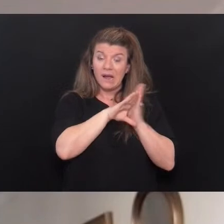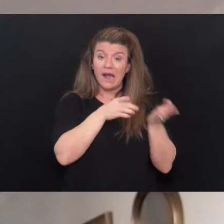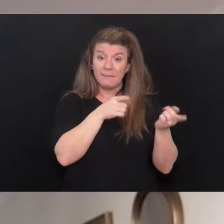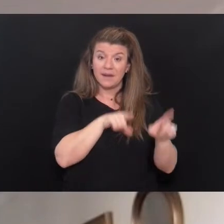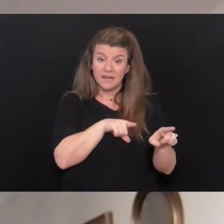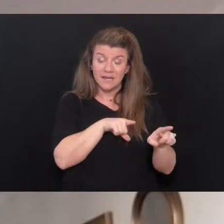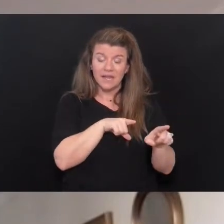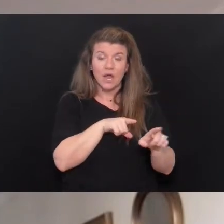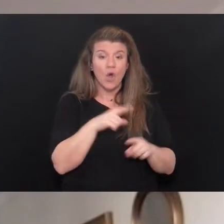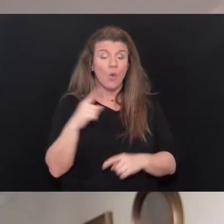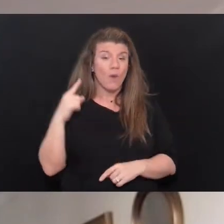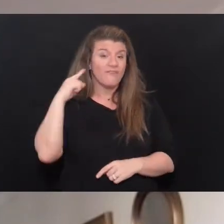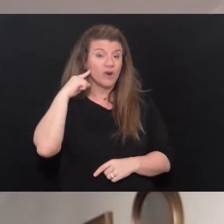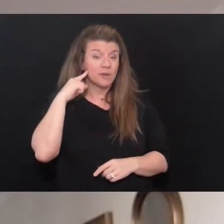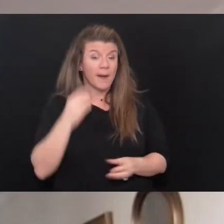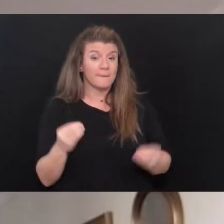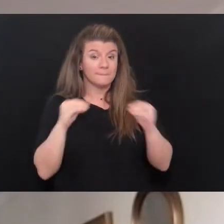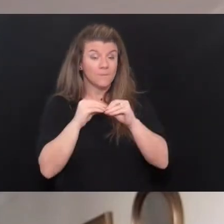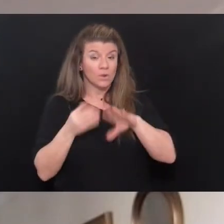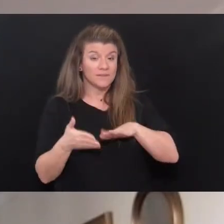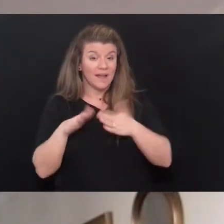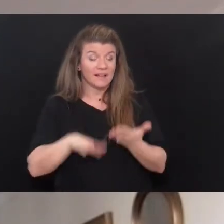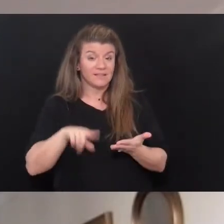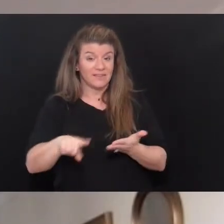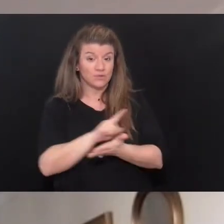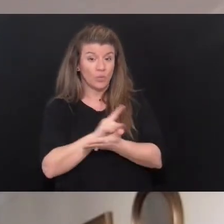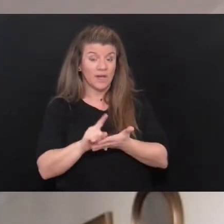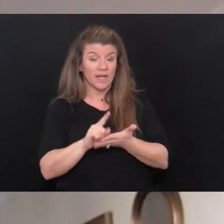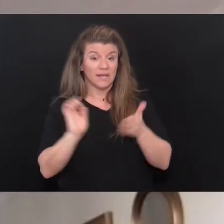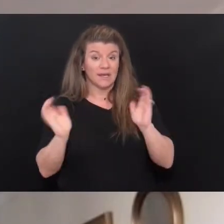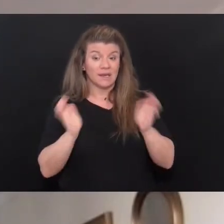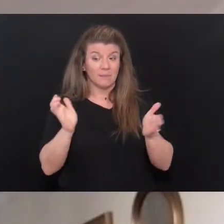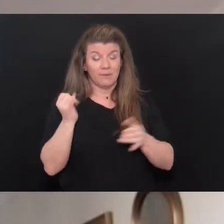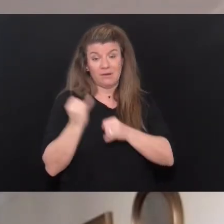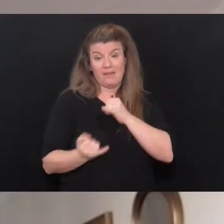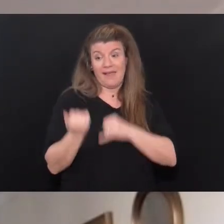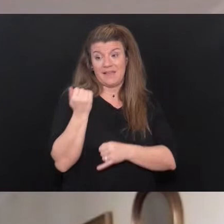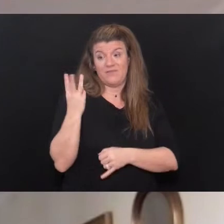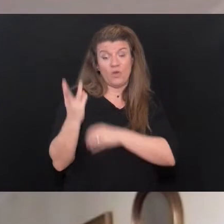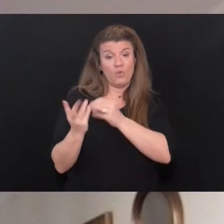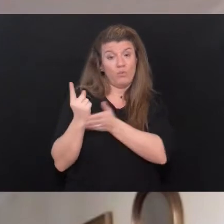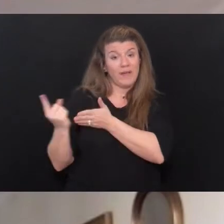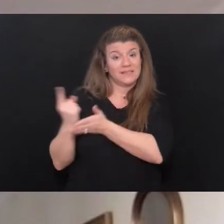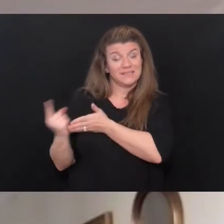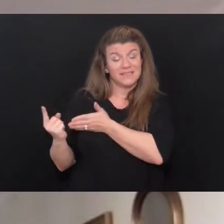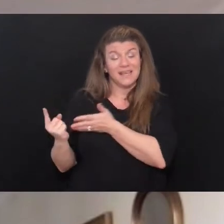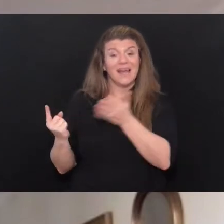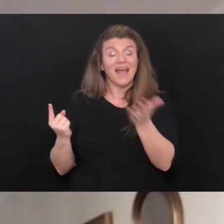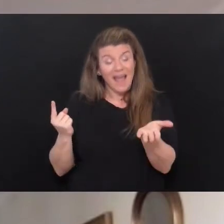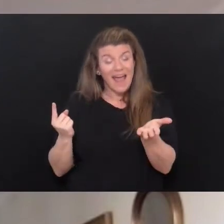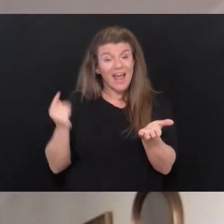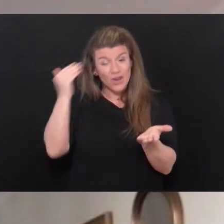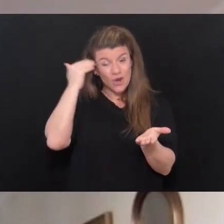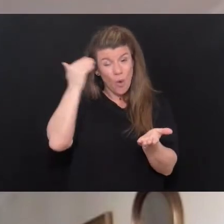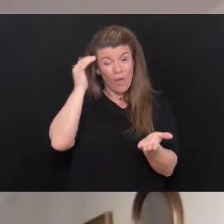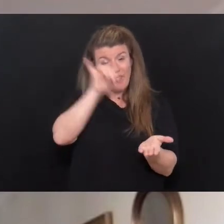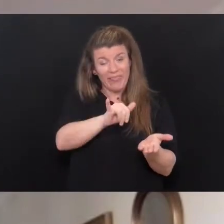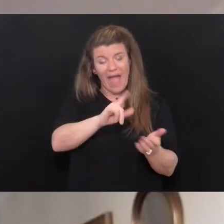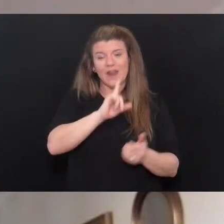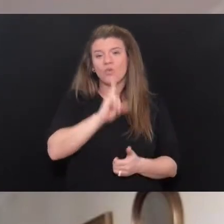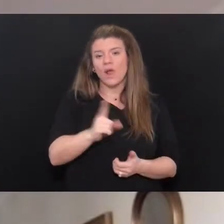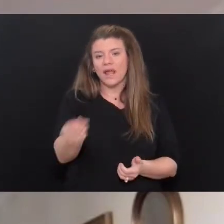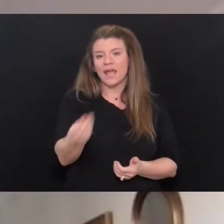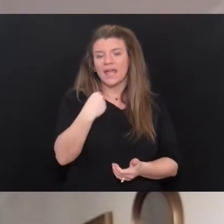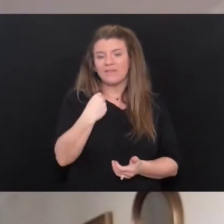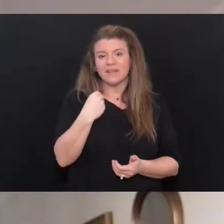We have heard about more deaths this week than we have in the previous few weeks. And because of that, it really does give